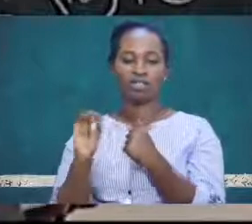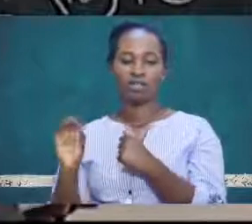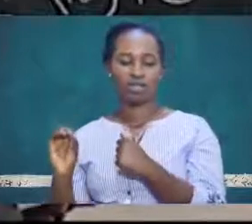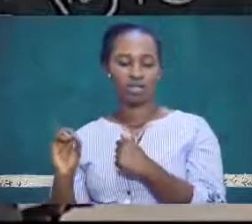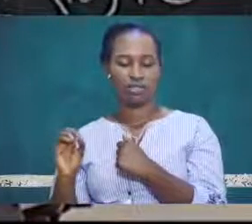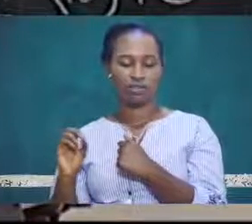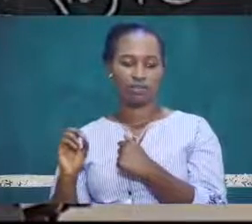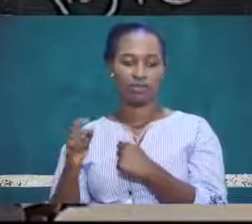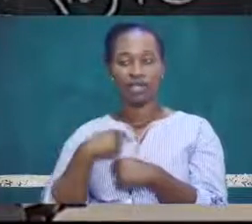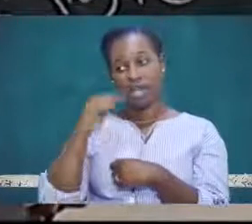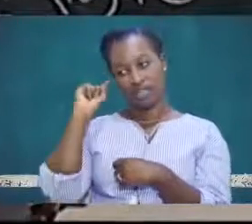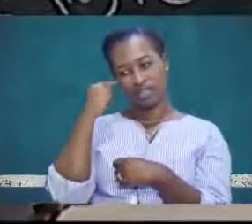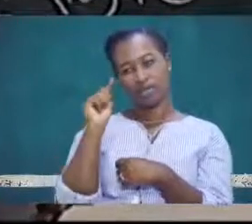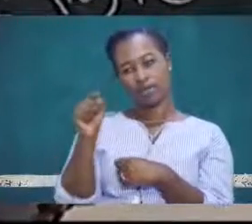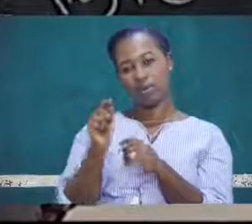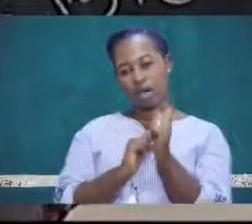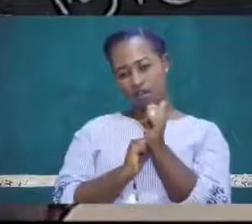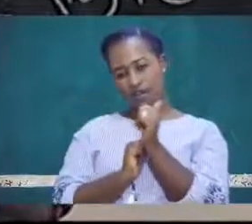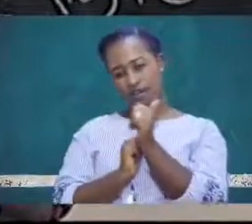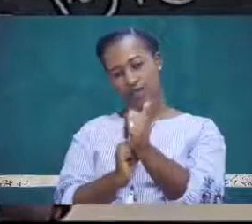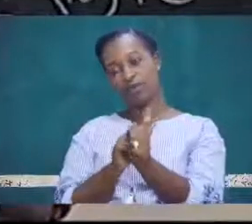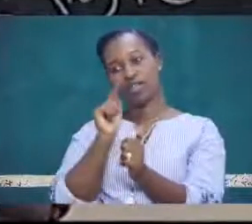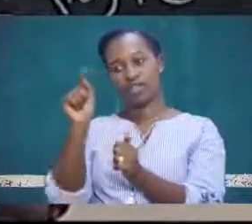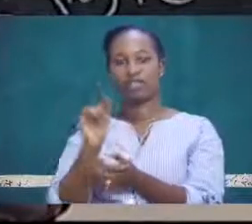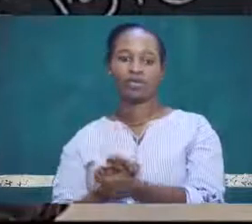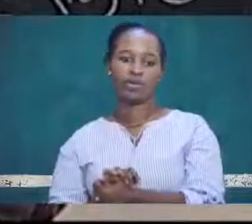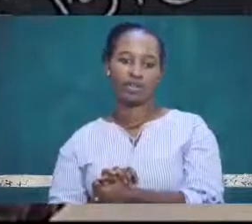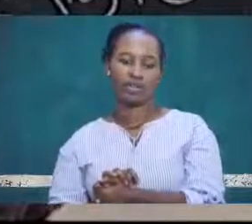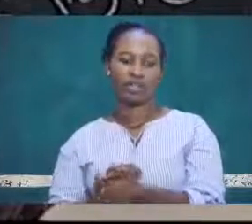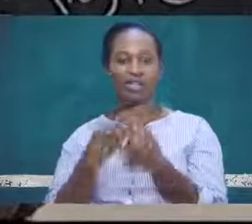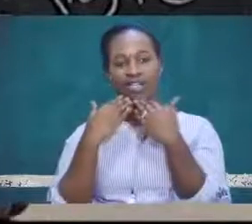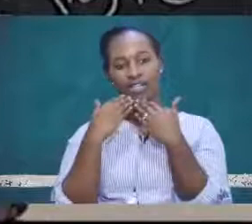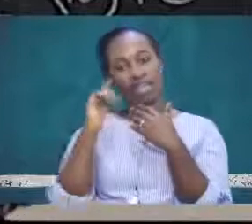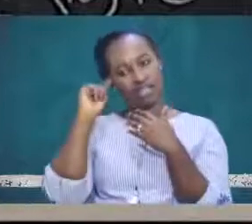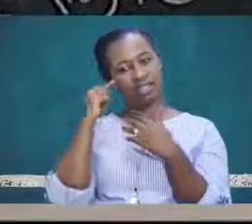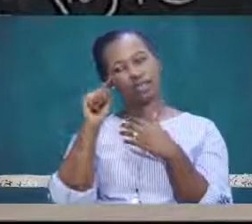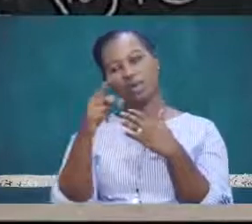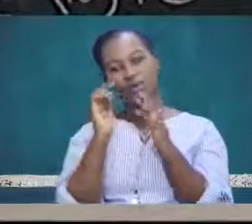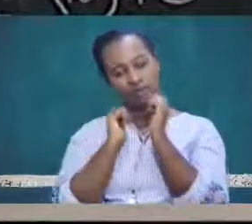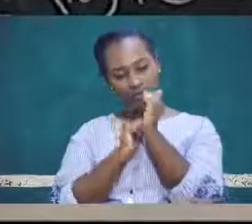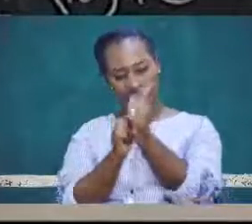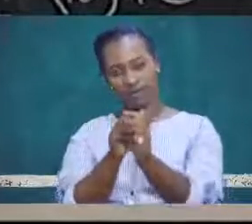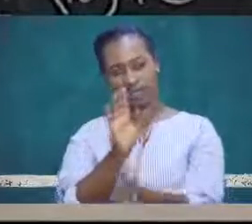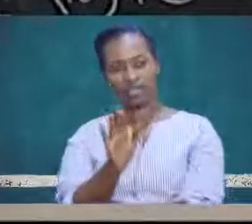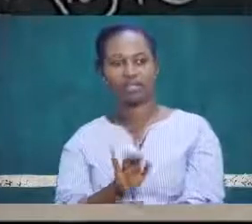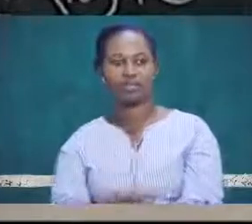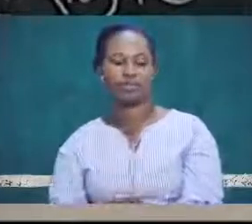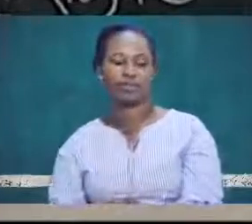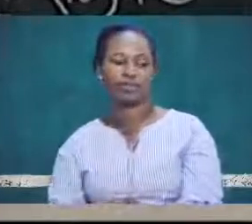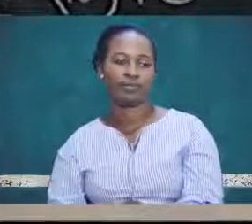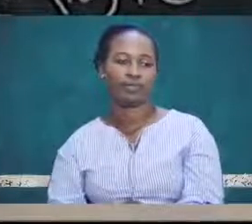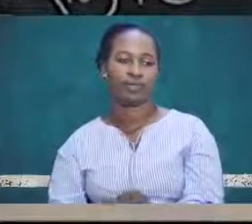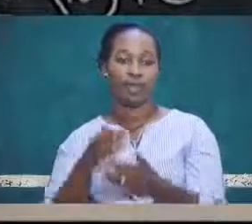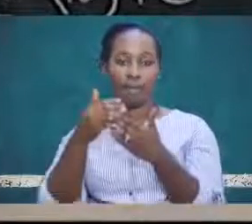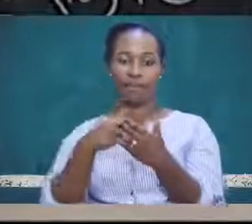be 800. I think you are following that one. I think you are following that one. Then, before